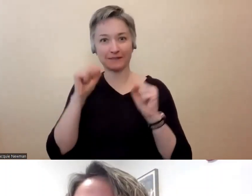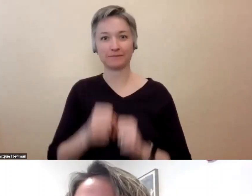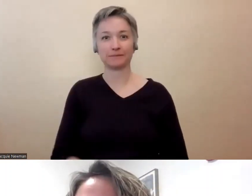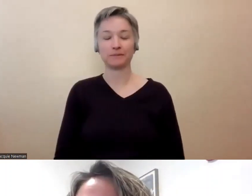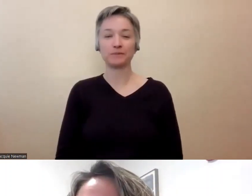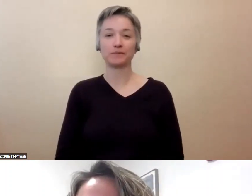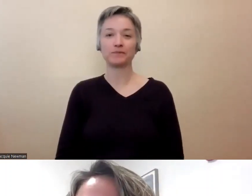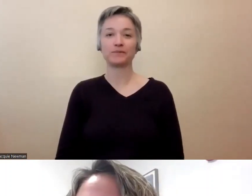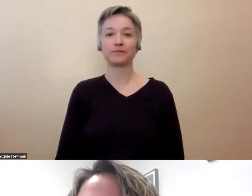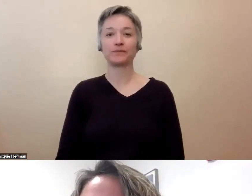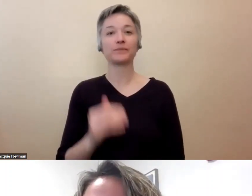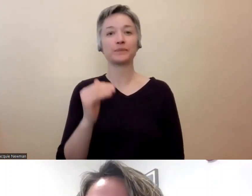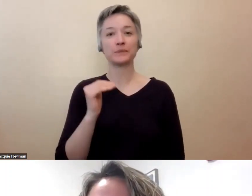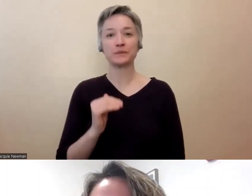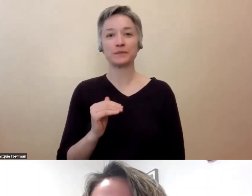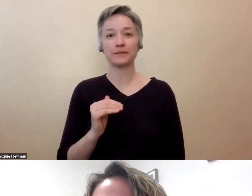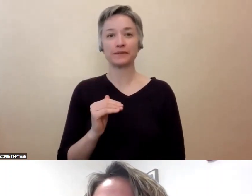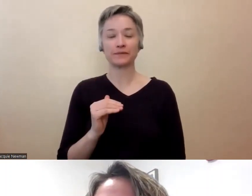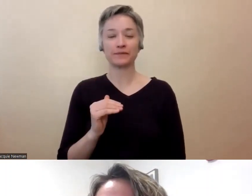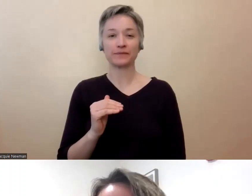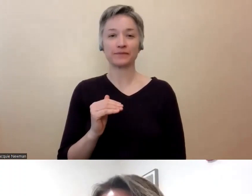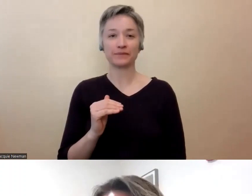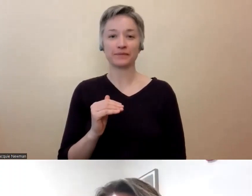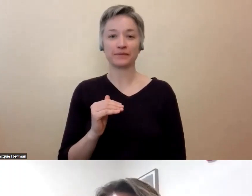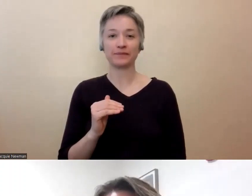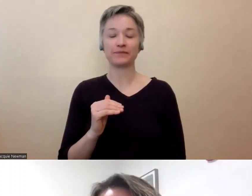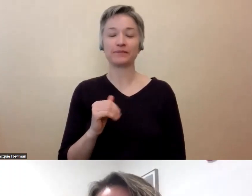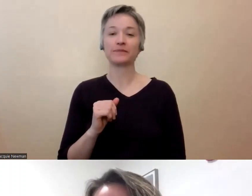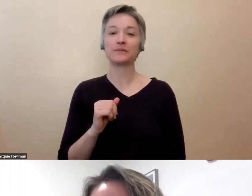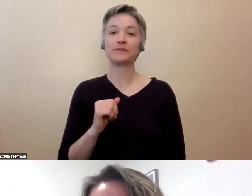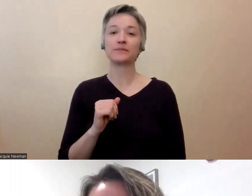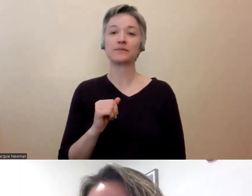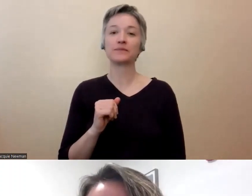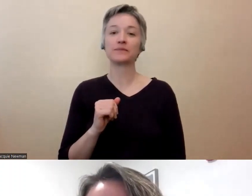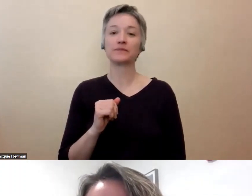All right. And third question.